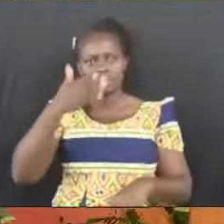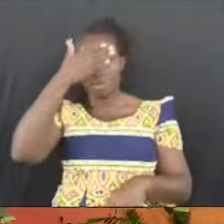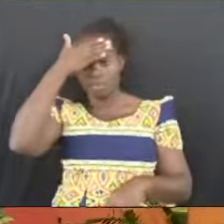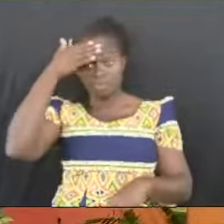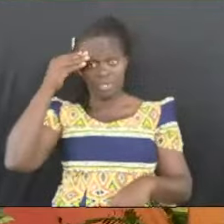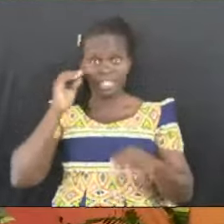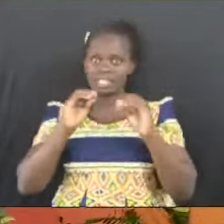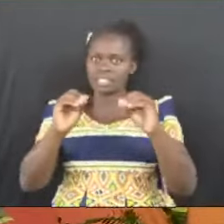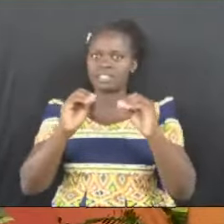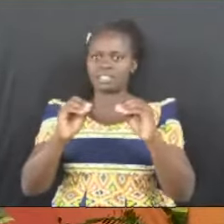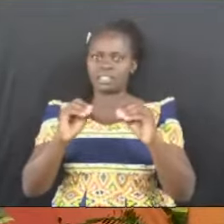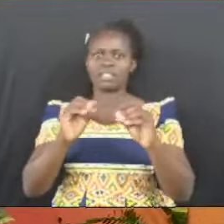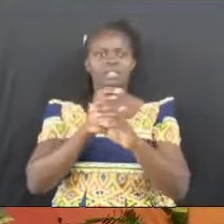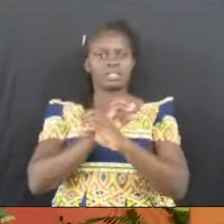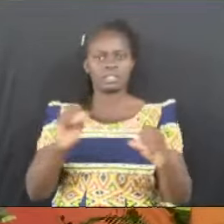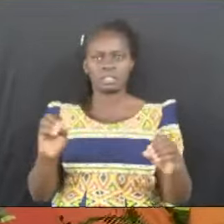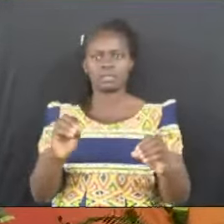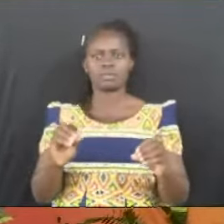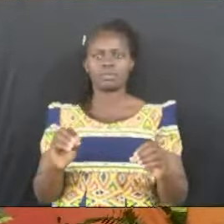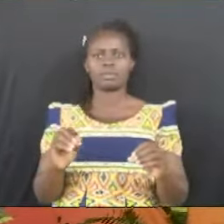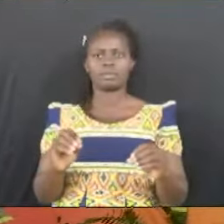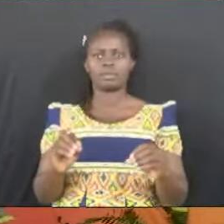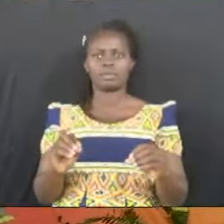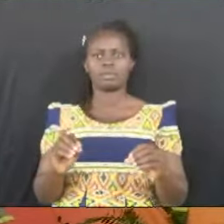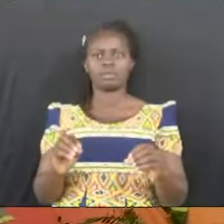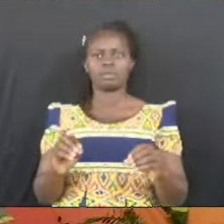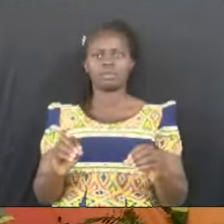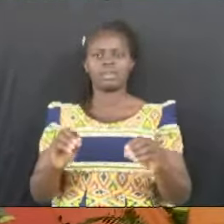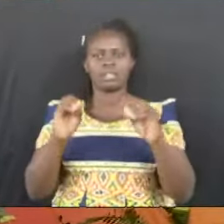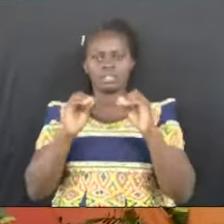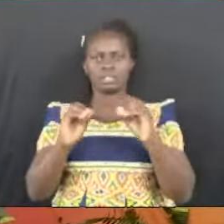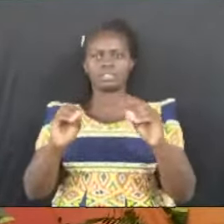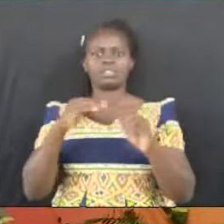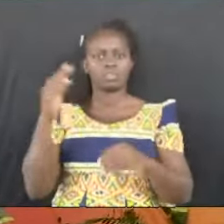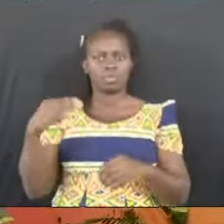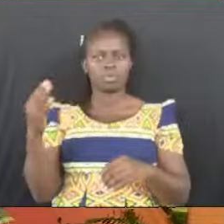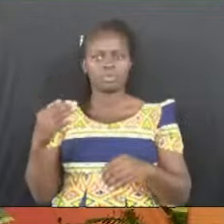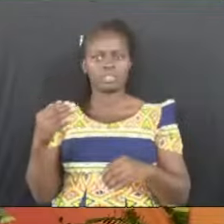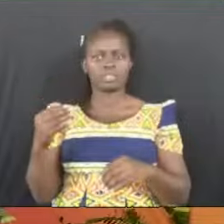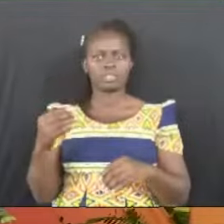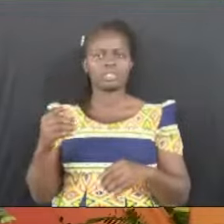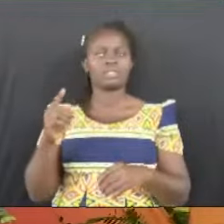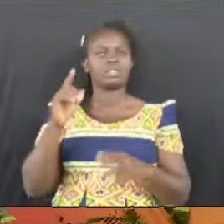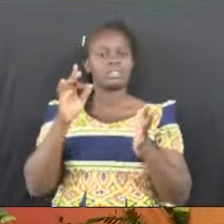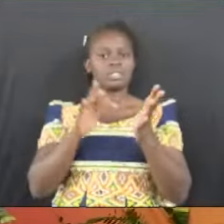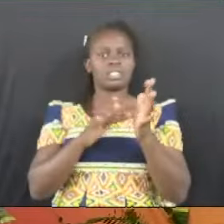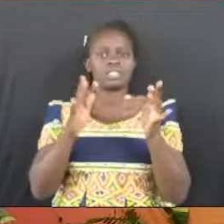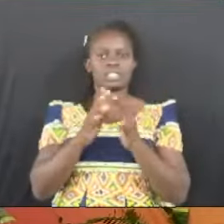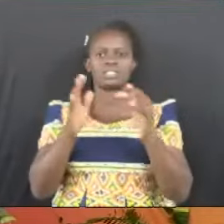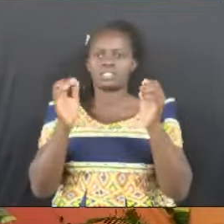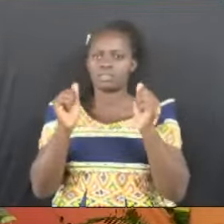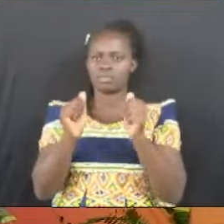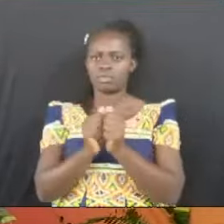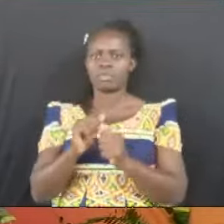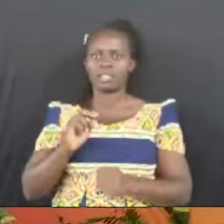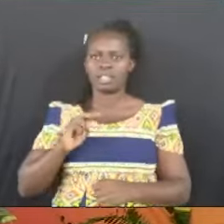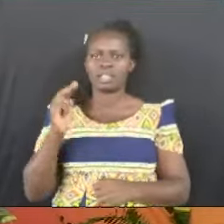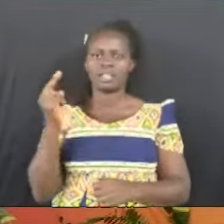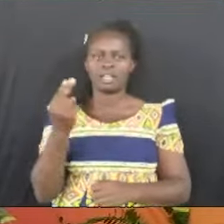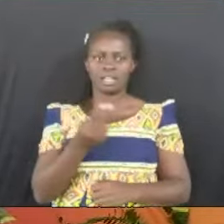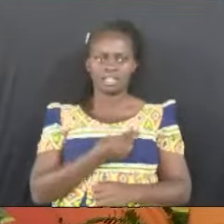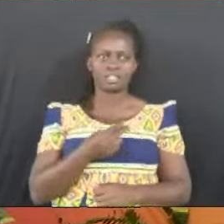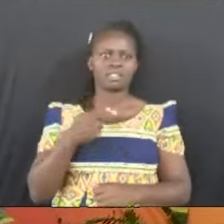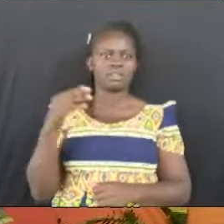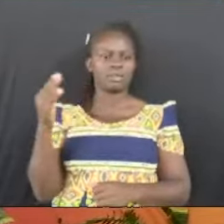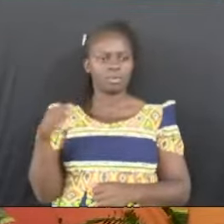commanded you. And I am with you. So if we claim Jesus is with us, then we cannot